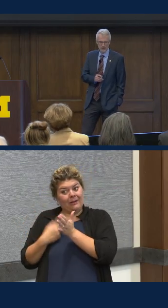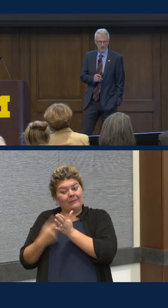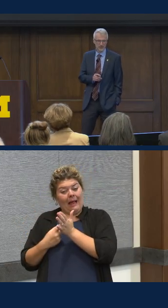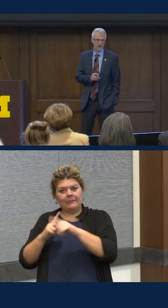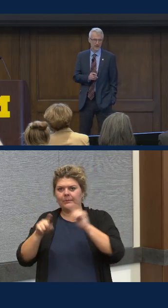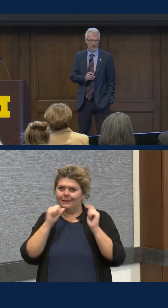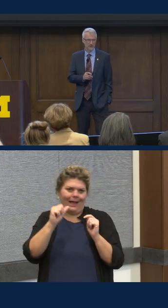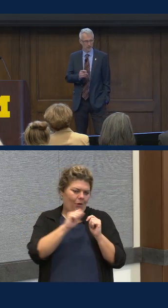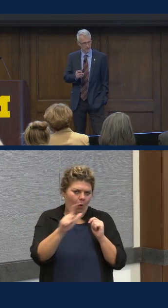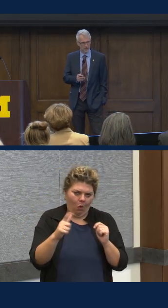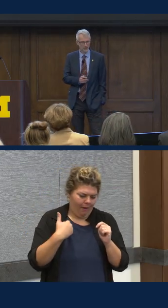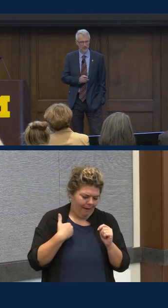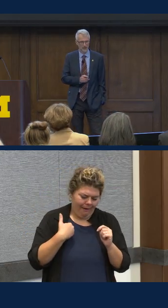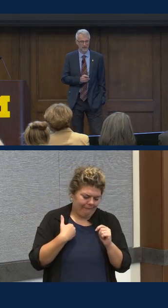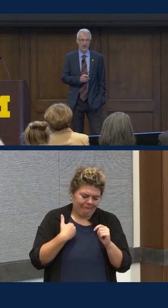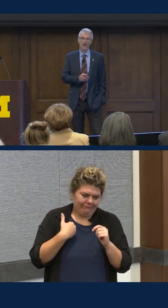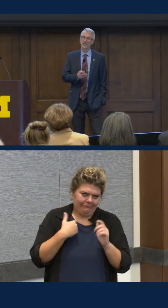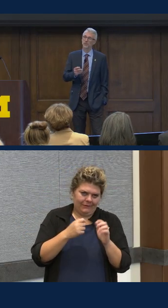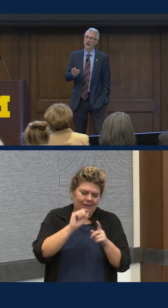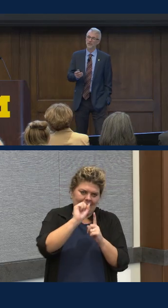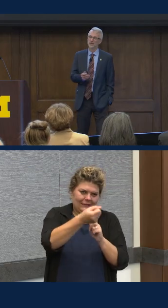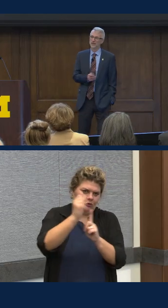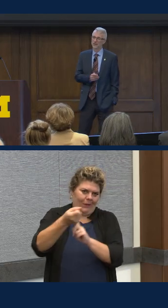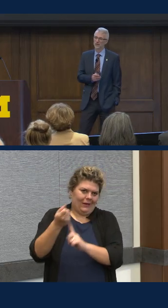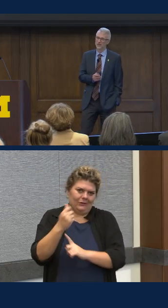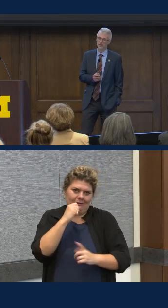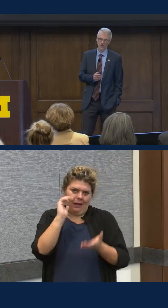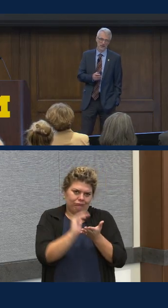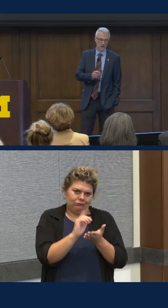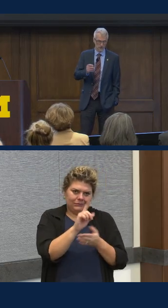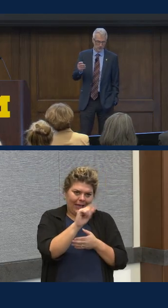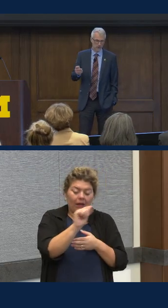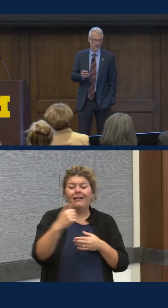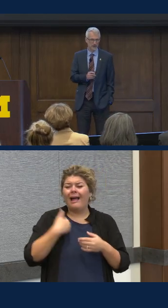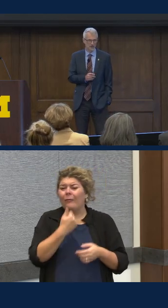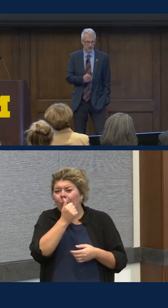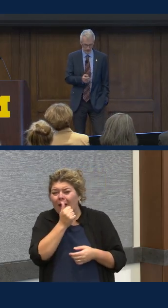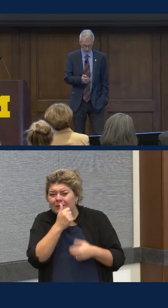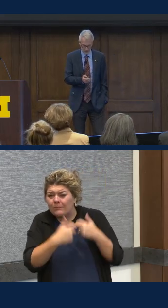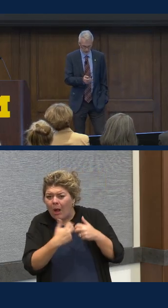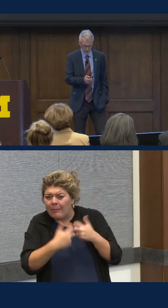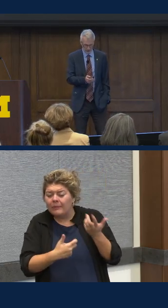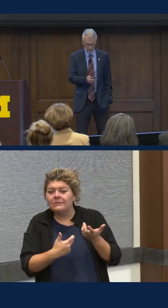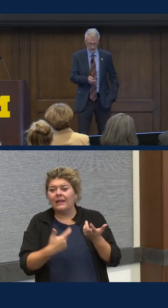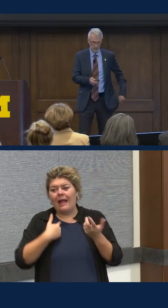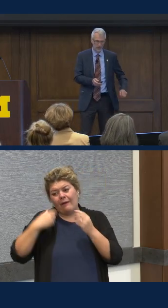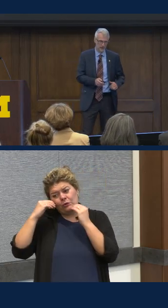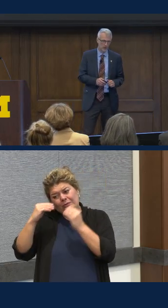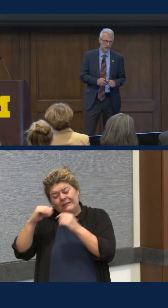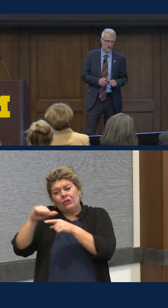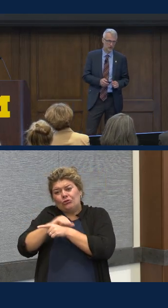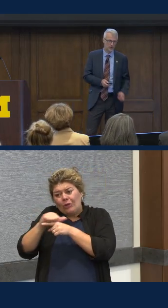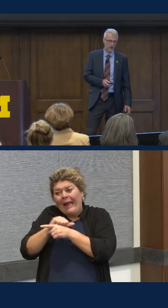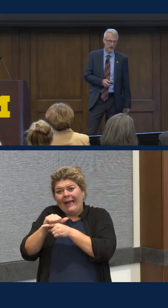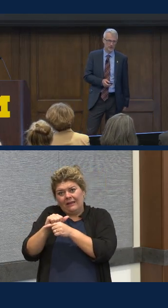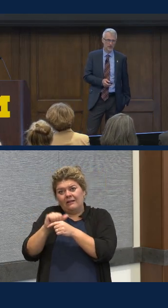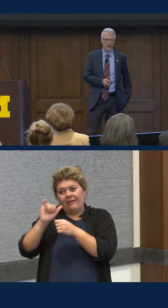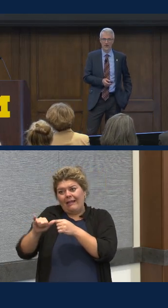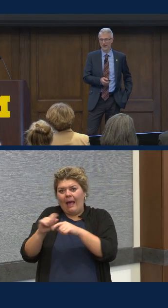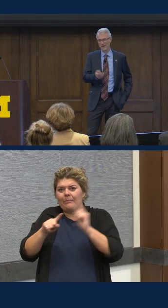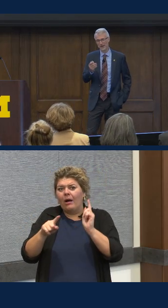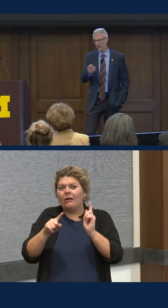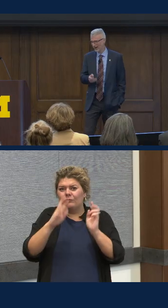all medical imaging settings, so we're working on that. There's privacy issues, so there's a whole field related to try and train these models while preserving